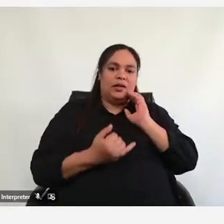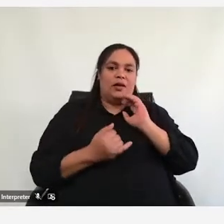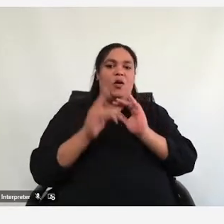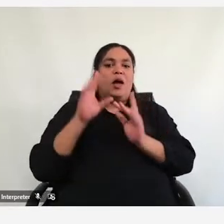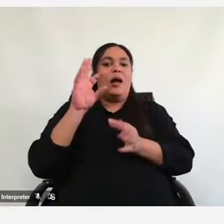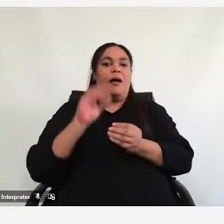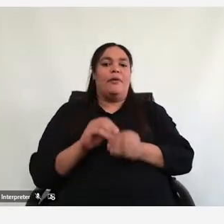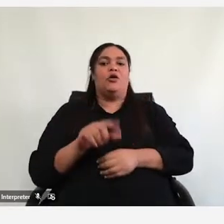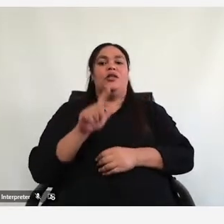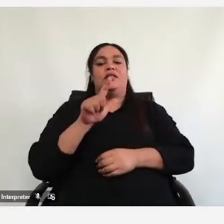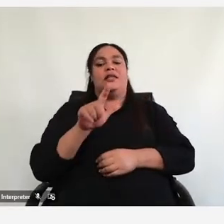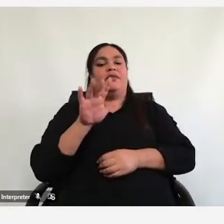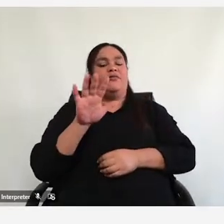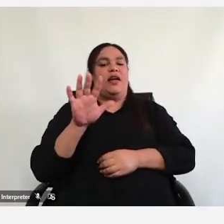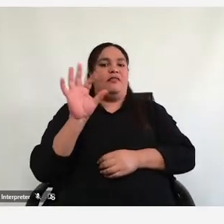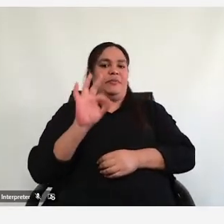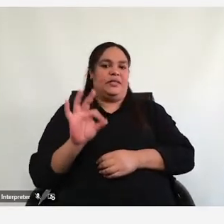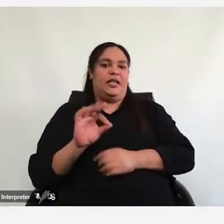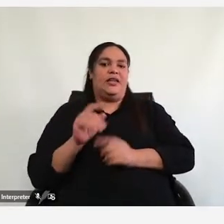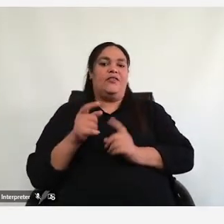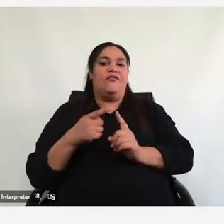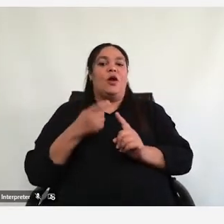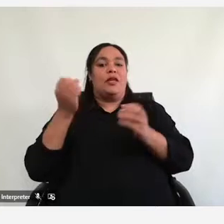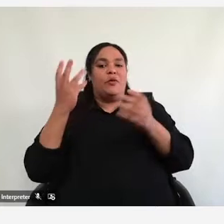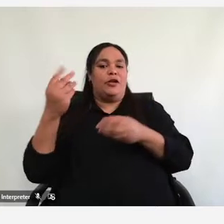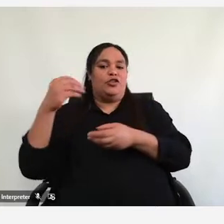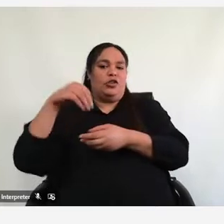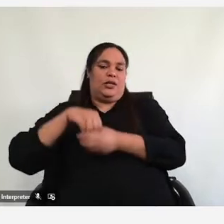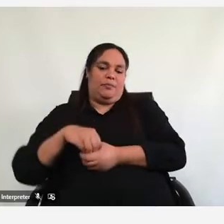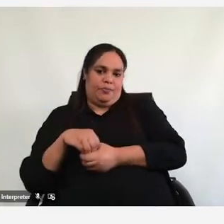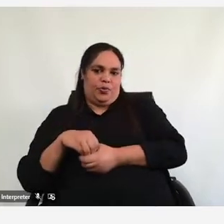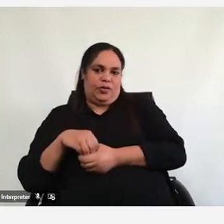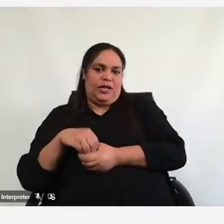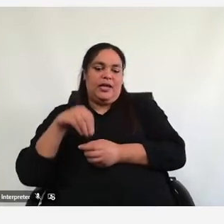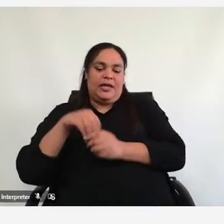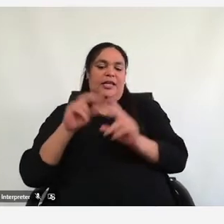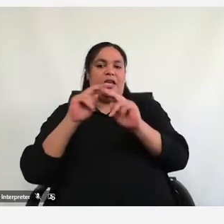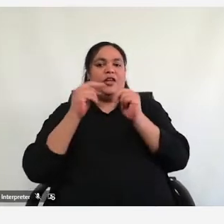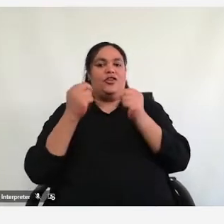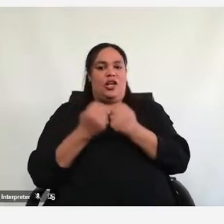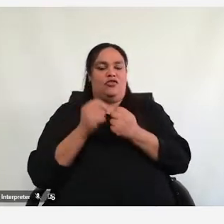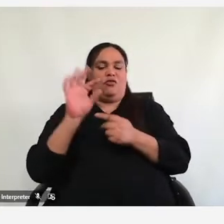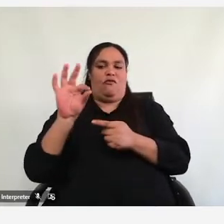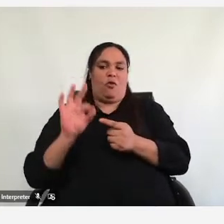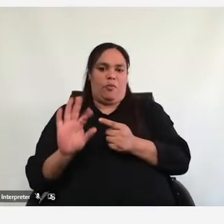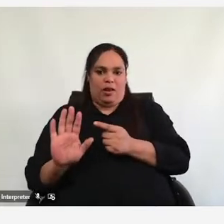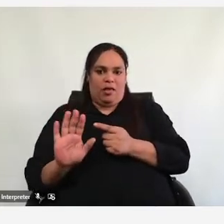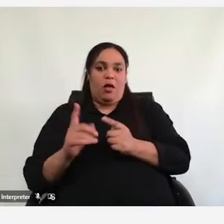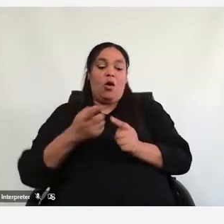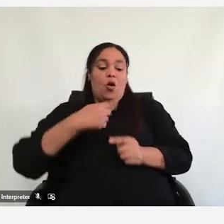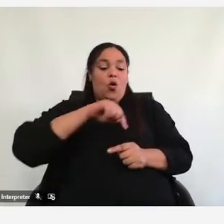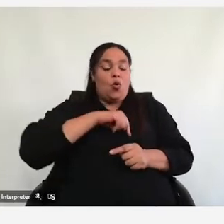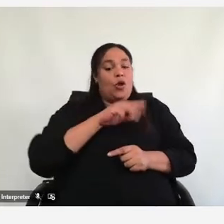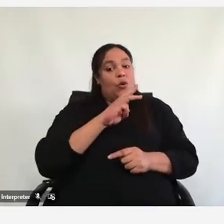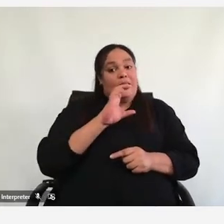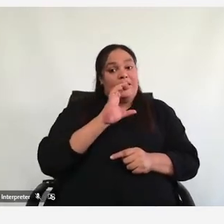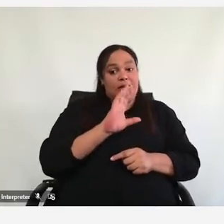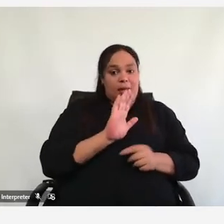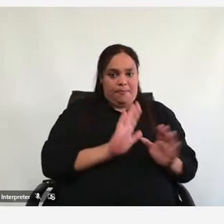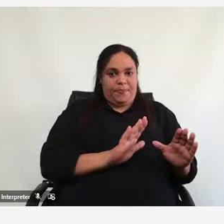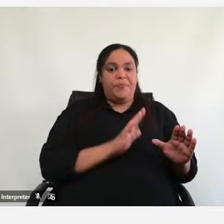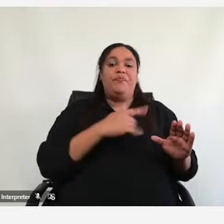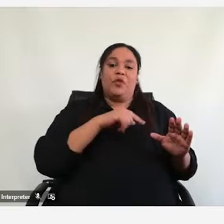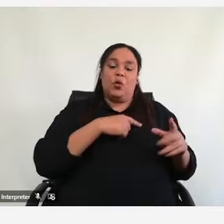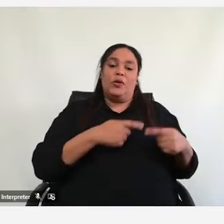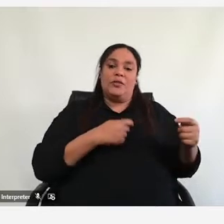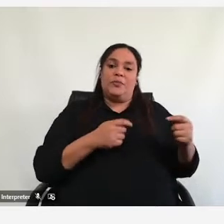to 75% of the data input into the national formula. We in the Western Cape are going to